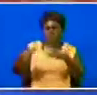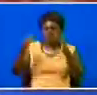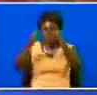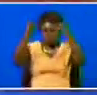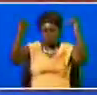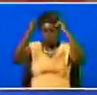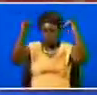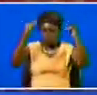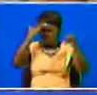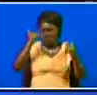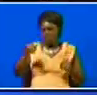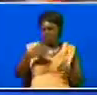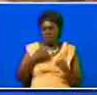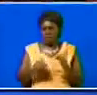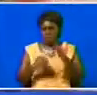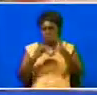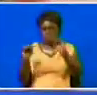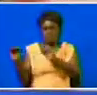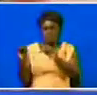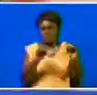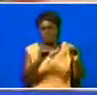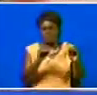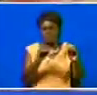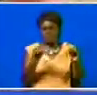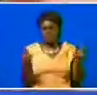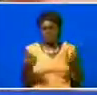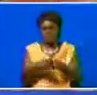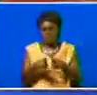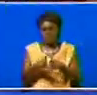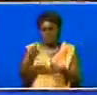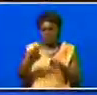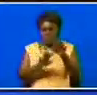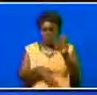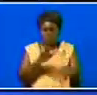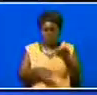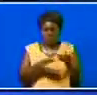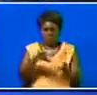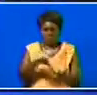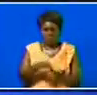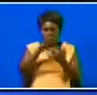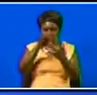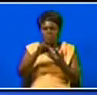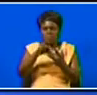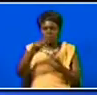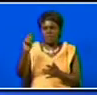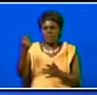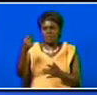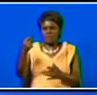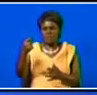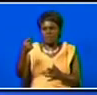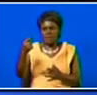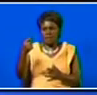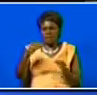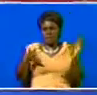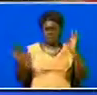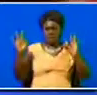camp, since they have limited movement rights. Nonetheless, one of the tailors has been selected to accompany Kenya's high-end fashion